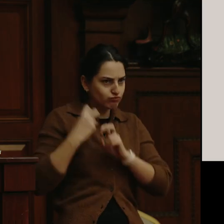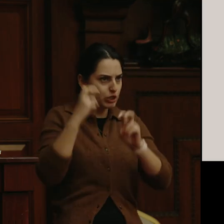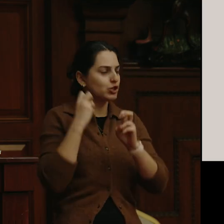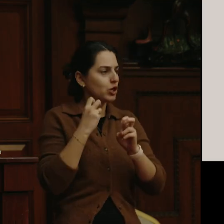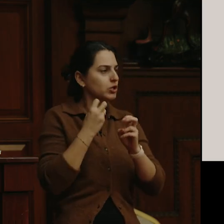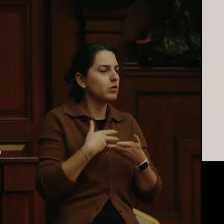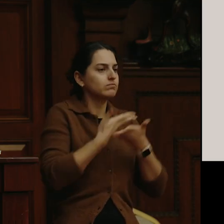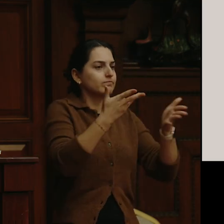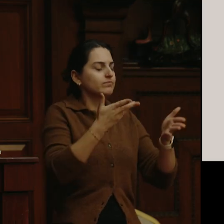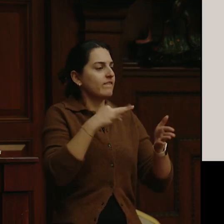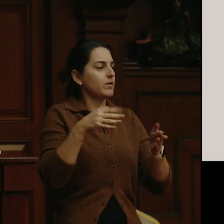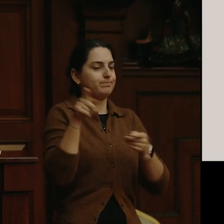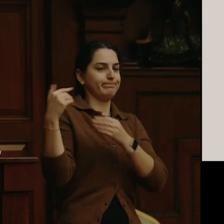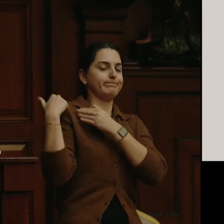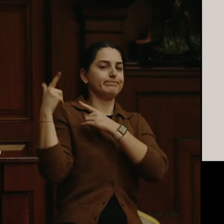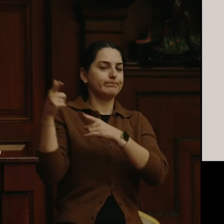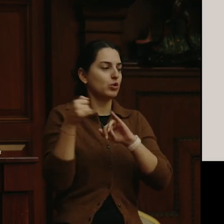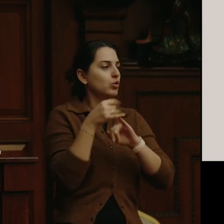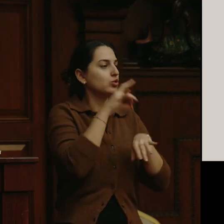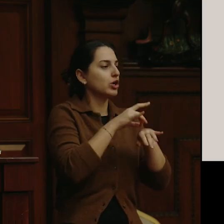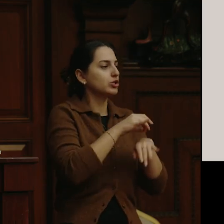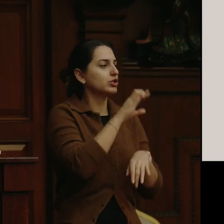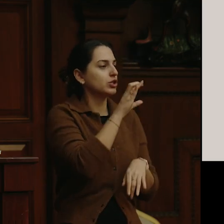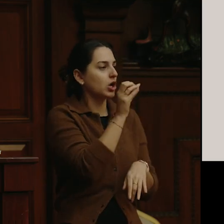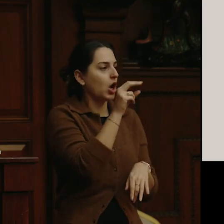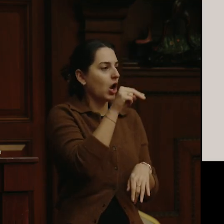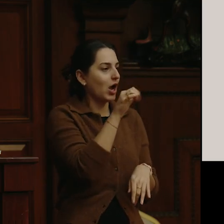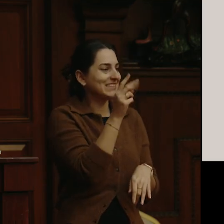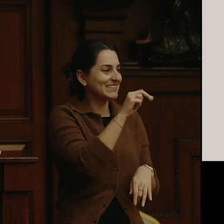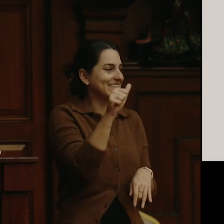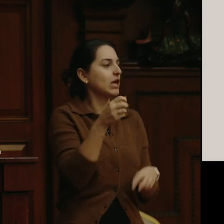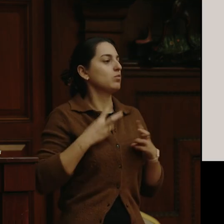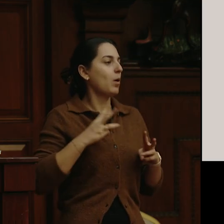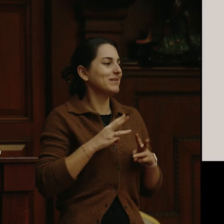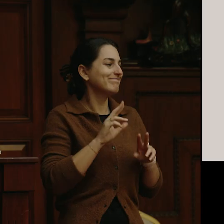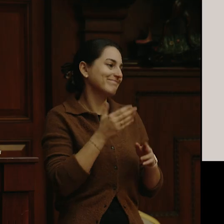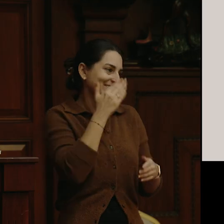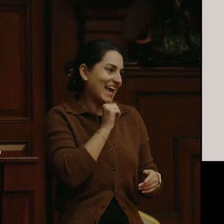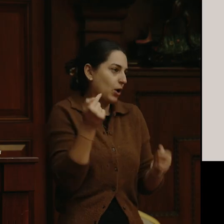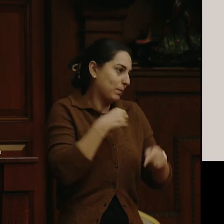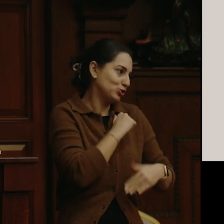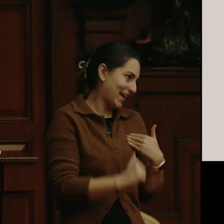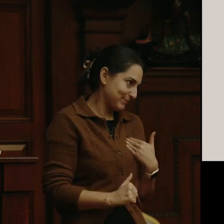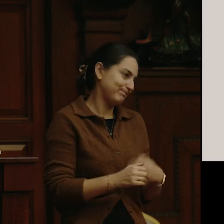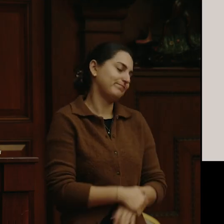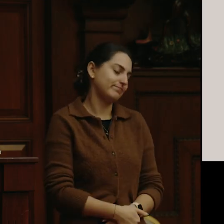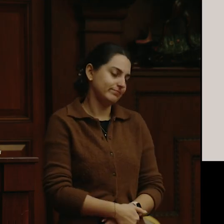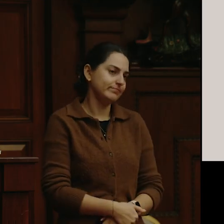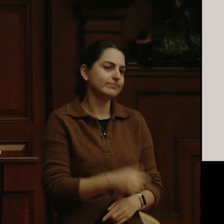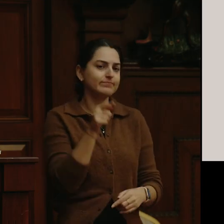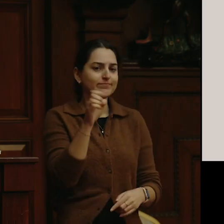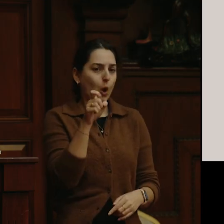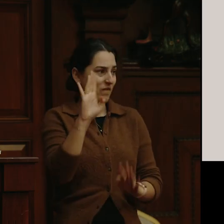presenting this on behalf of Dr. Constanza Sakaran, who unfortunately isn't able to be here today. As